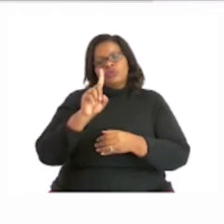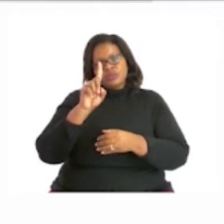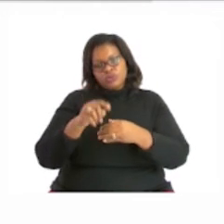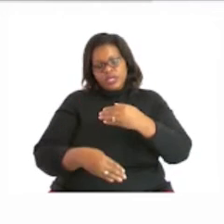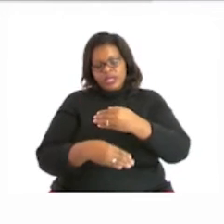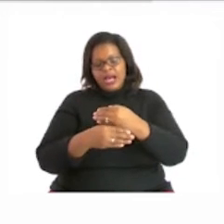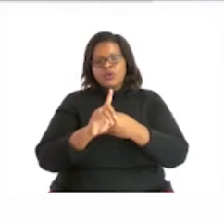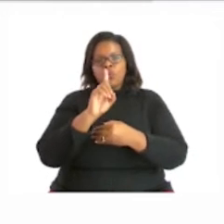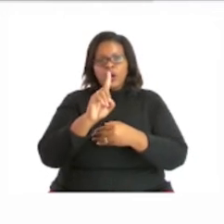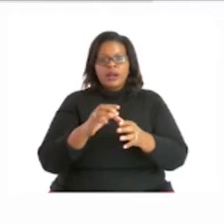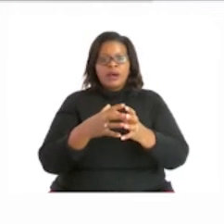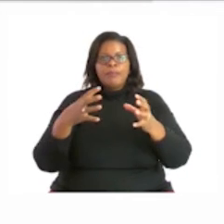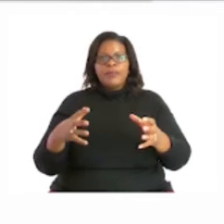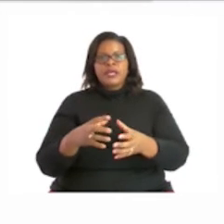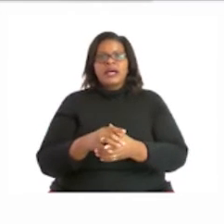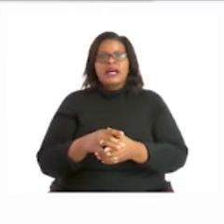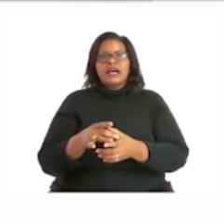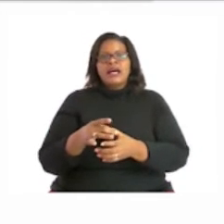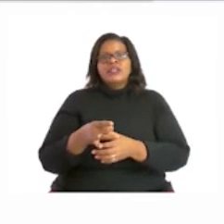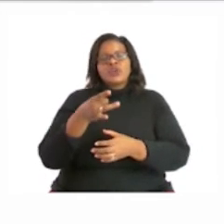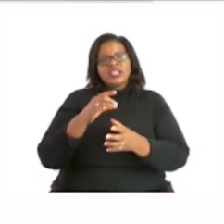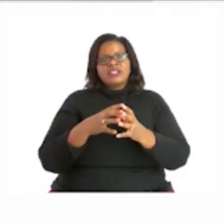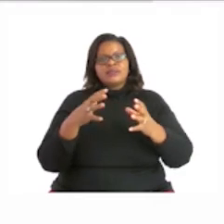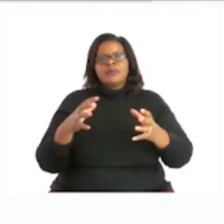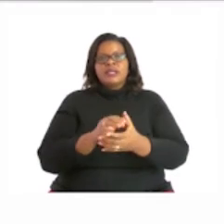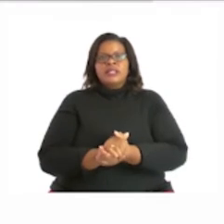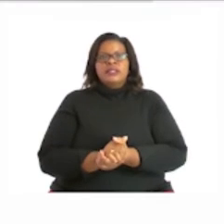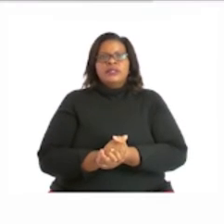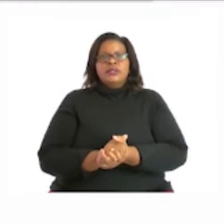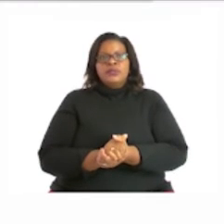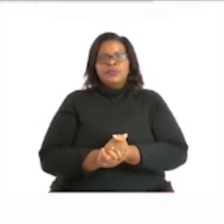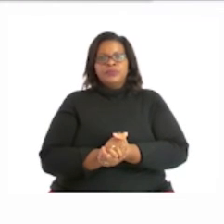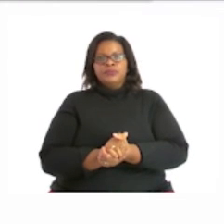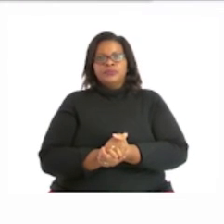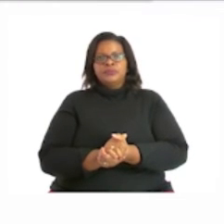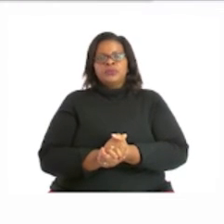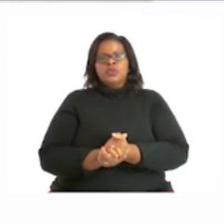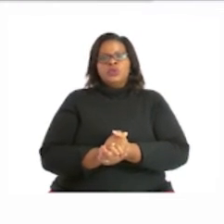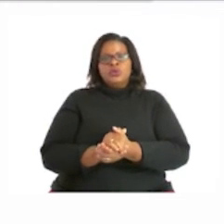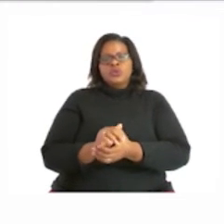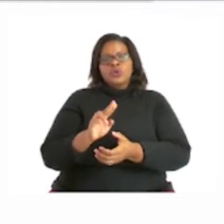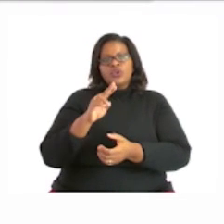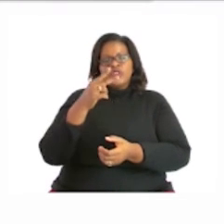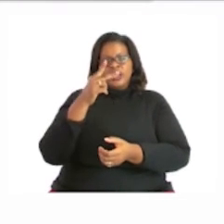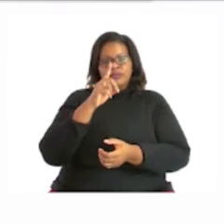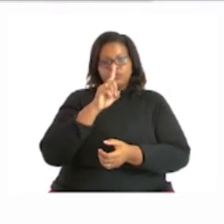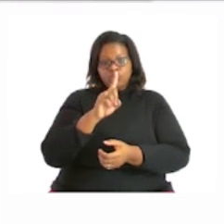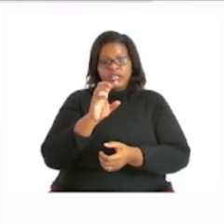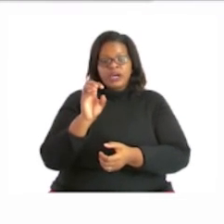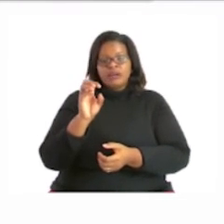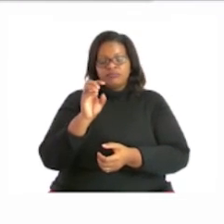So the 10 is an 8, which is more than 5, meaning that will change the 100 and the 100 becomes 2.